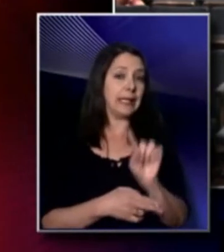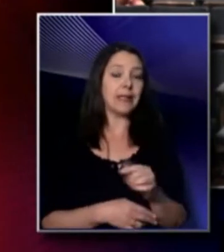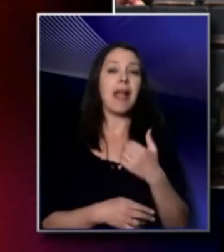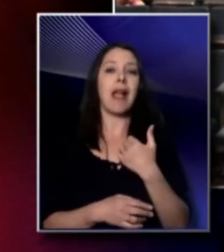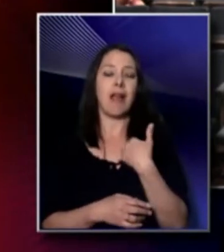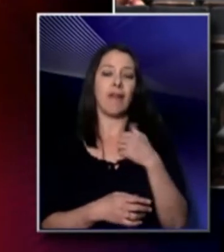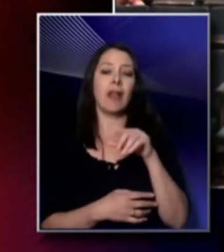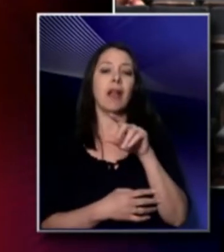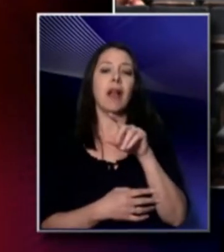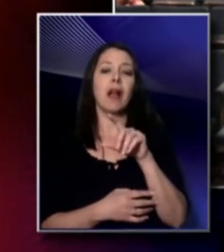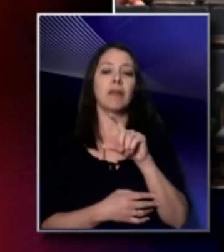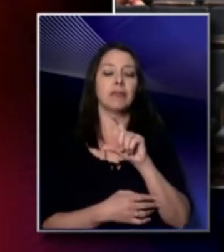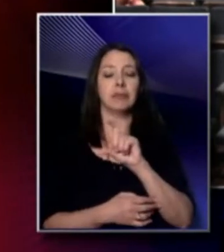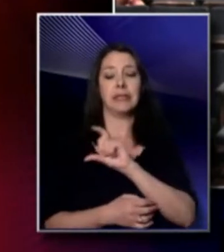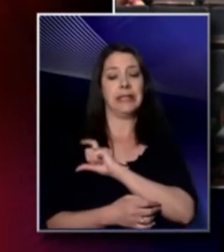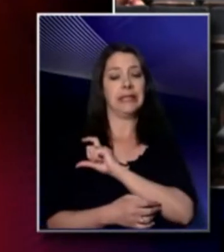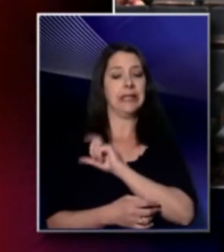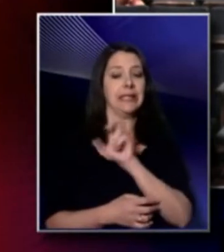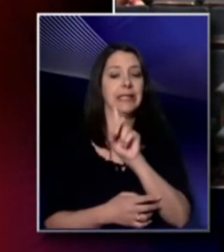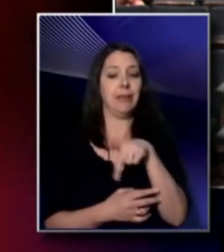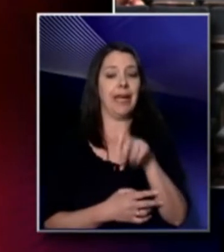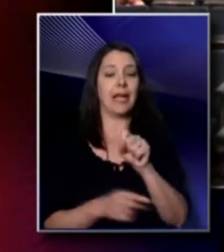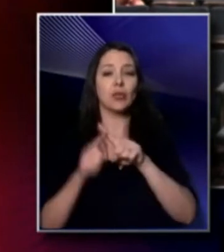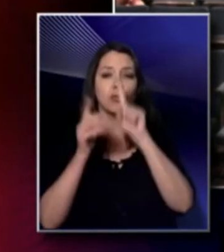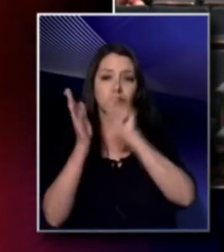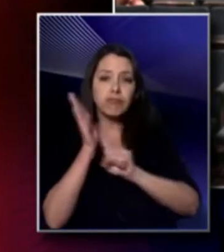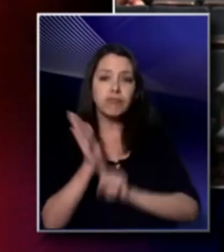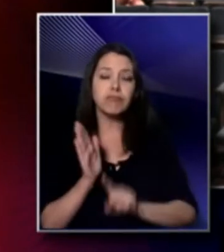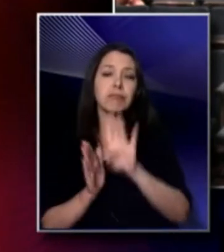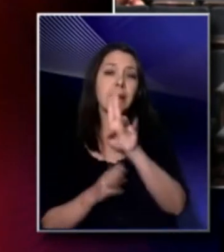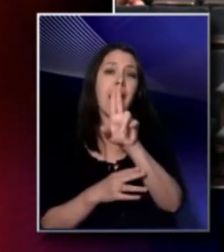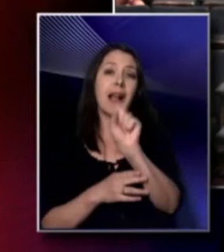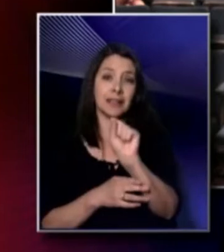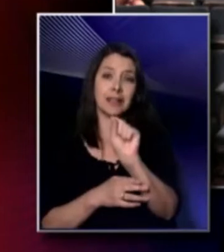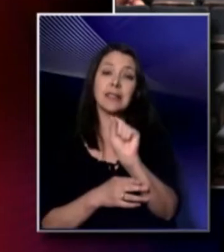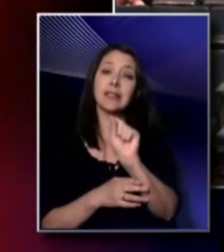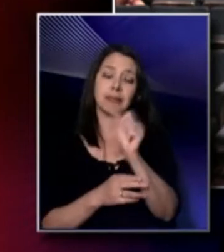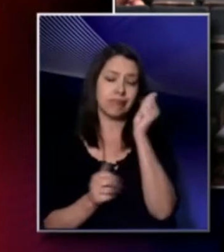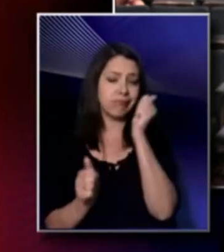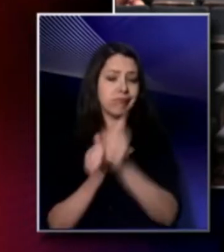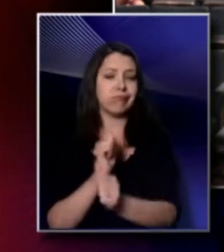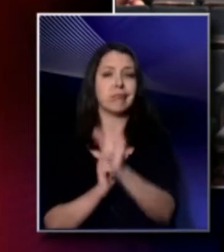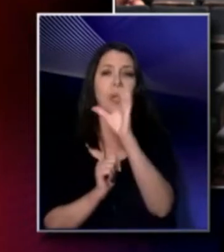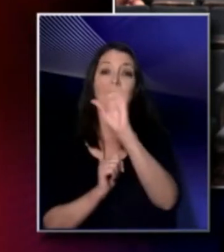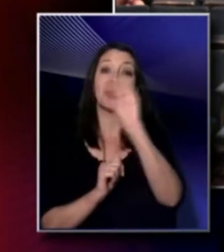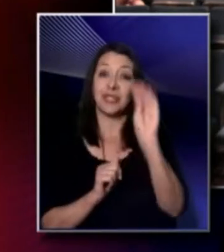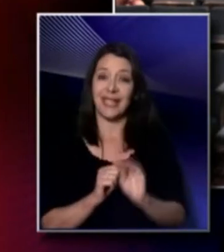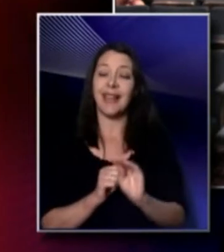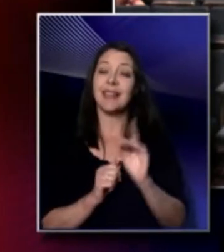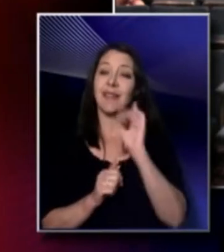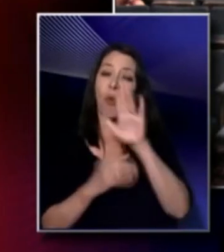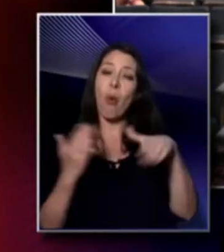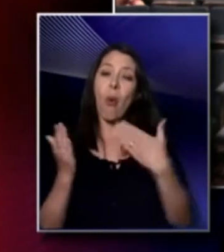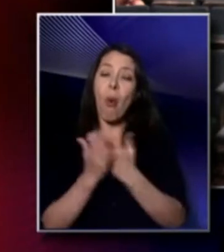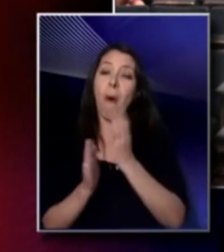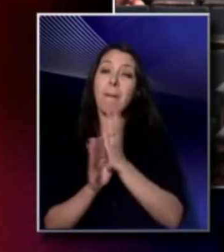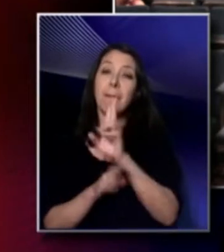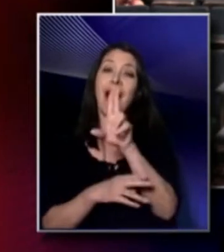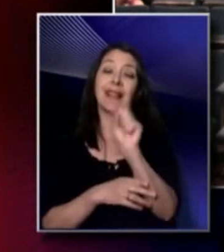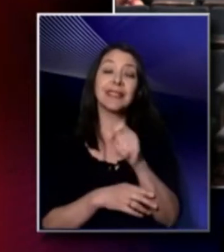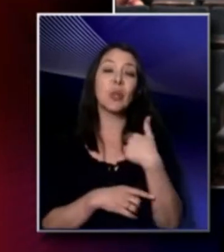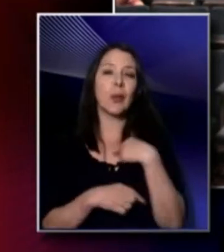come out mid-January to inspect the buses, and we received 100% on all of them, which we